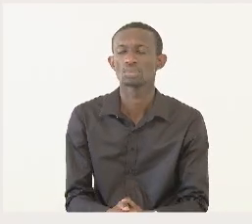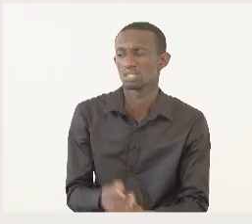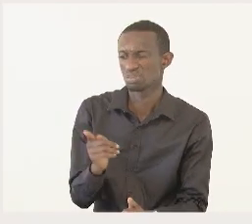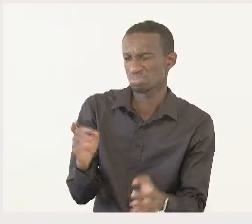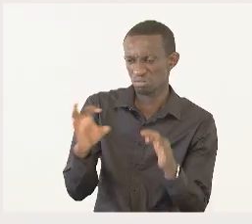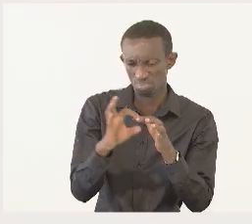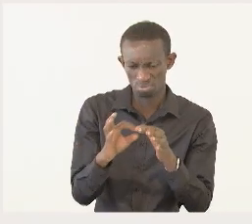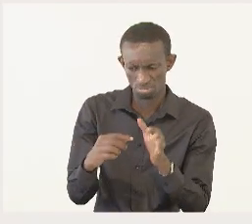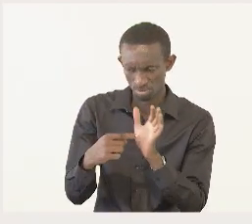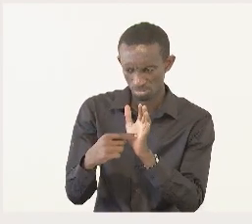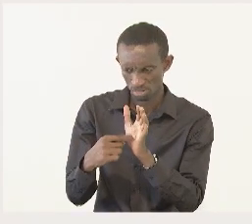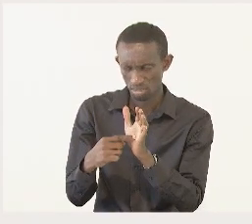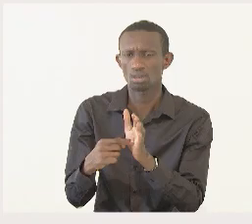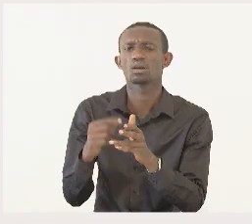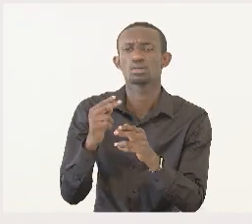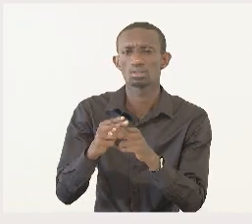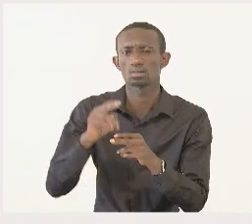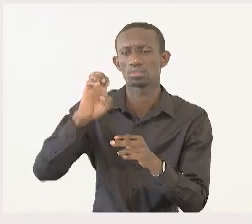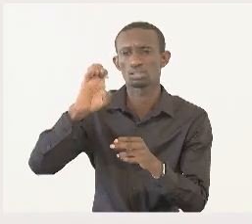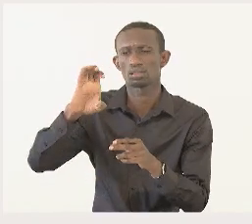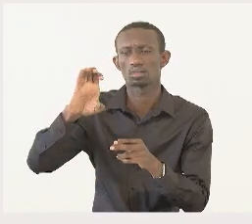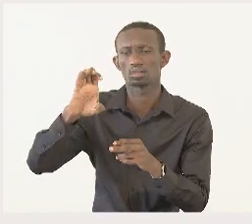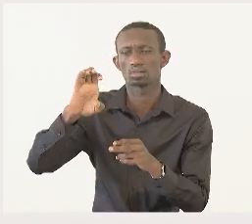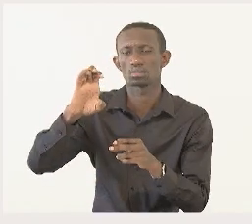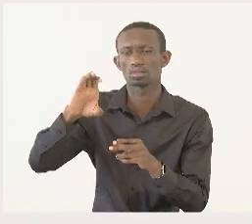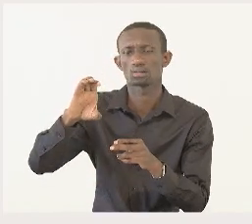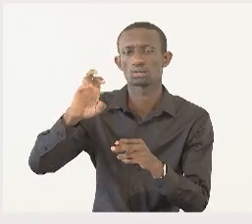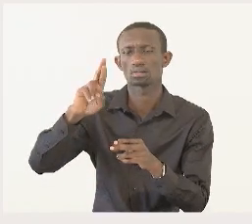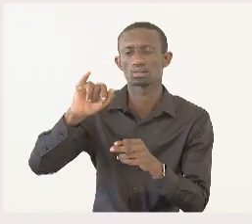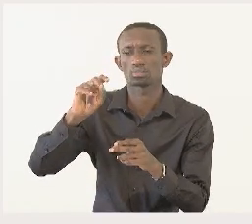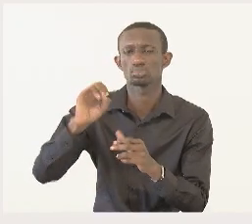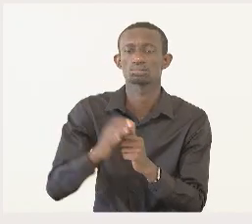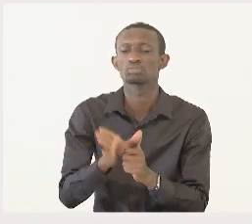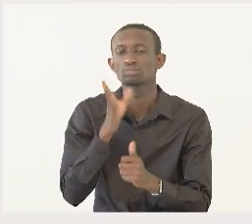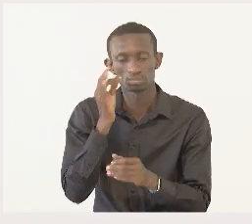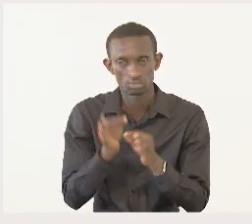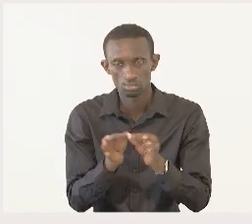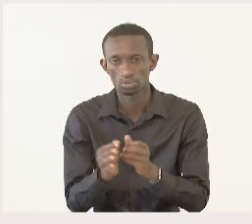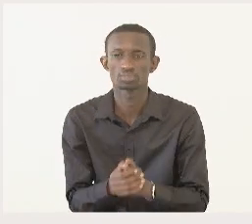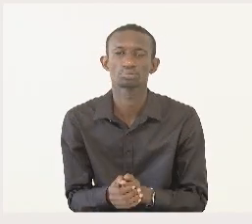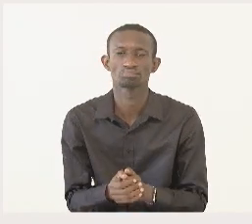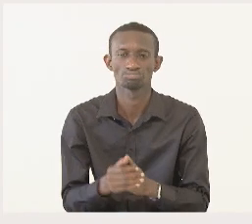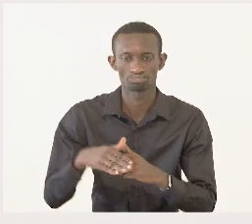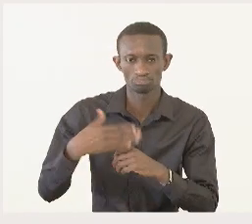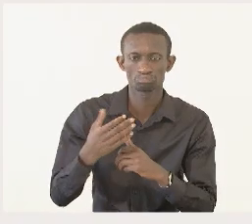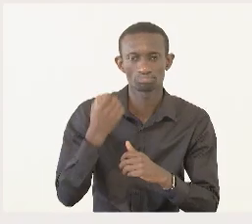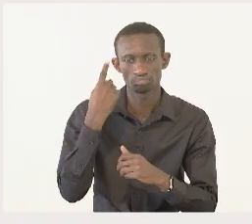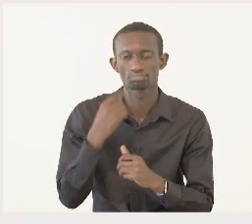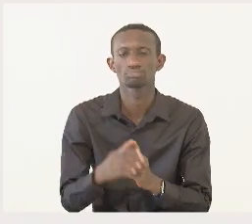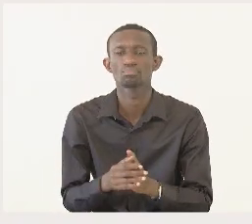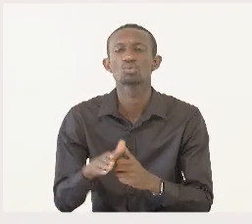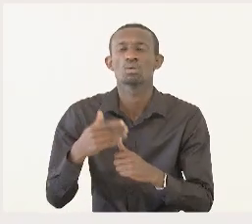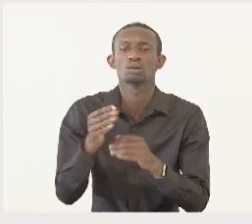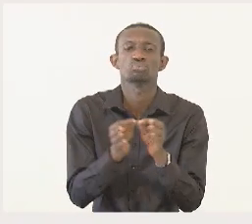as excretion. So let's get a definition of excretion. Therefore, we can